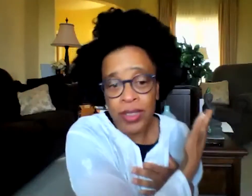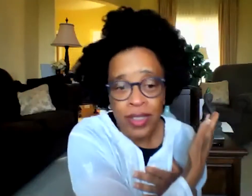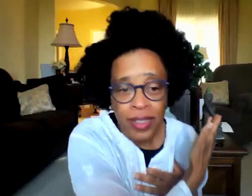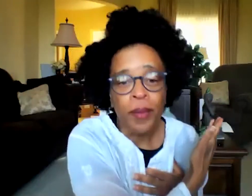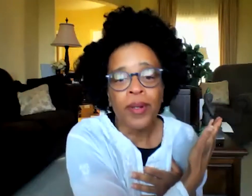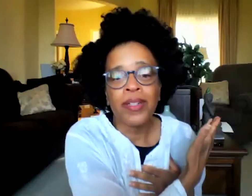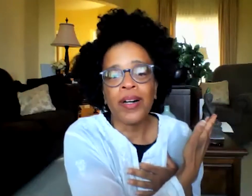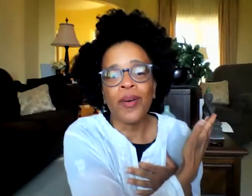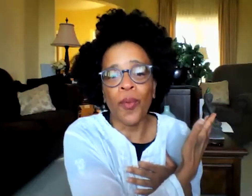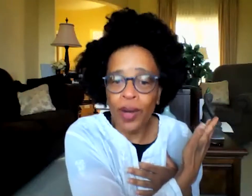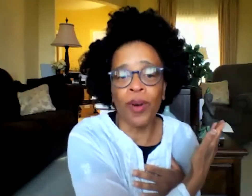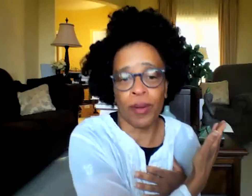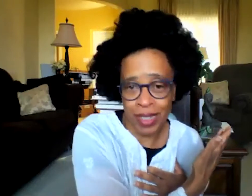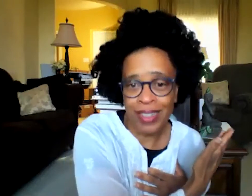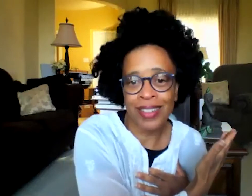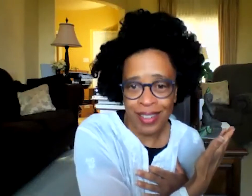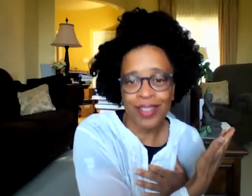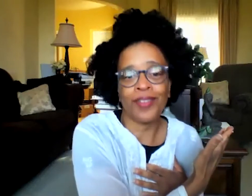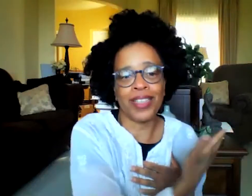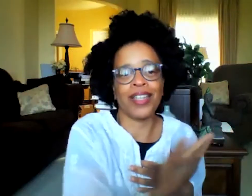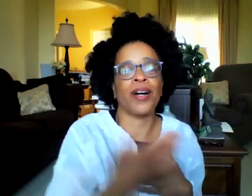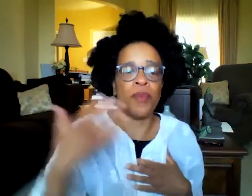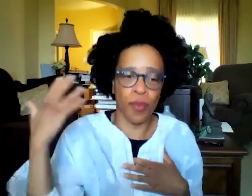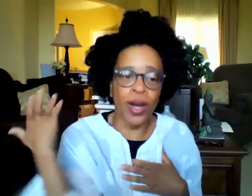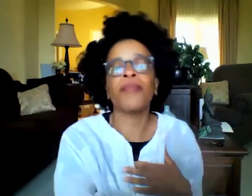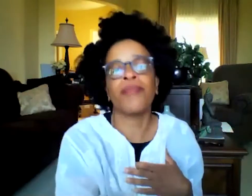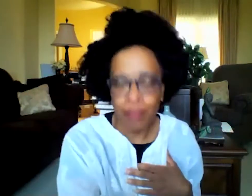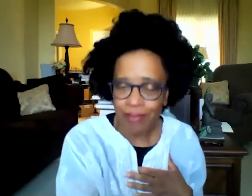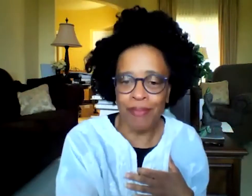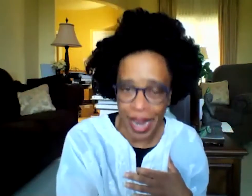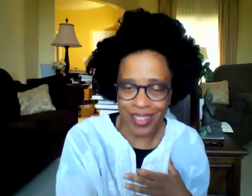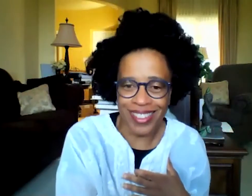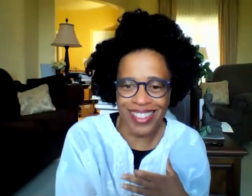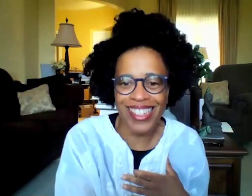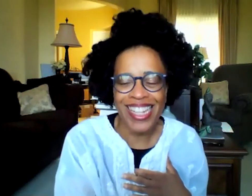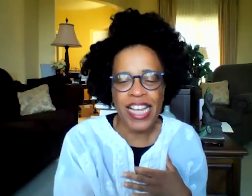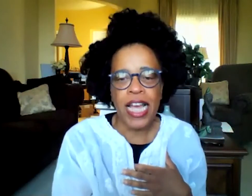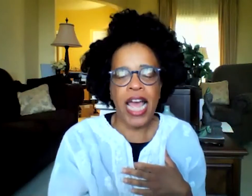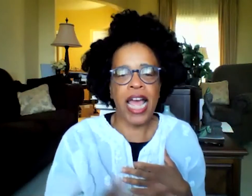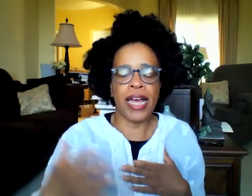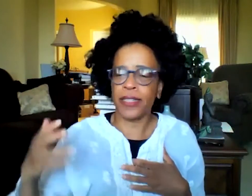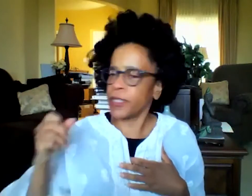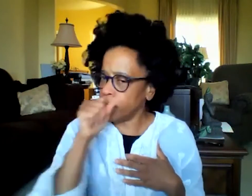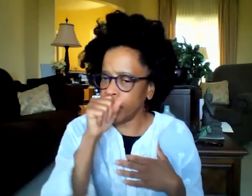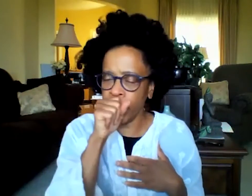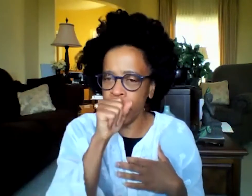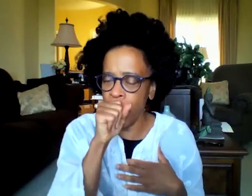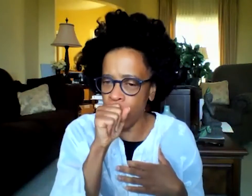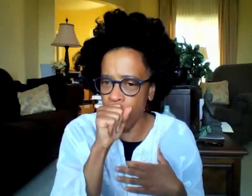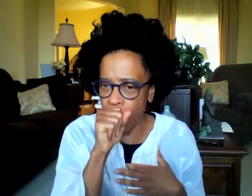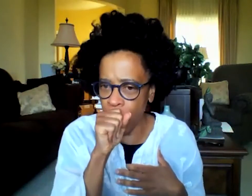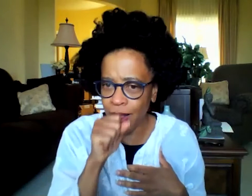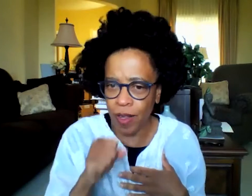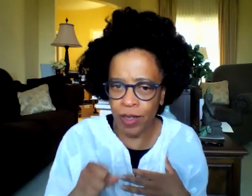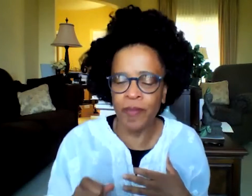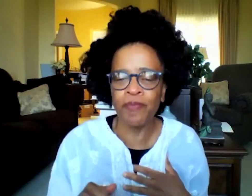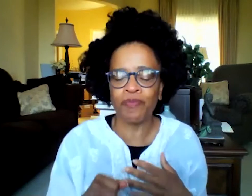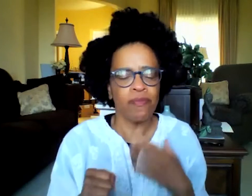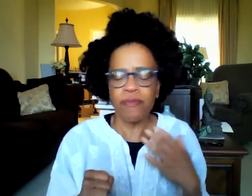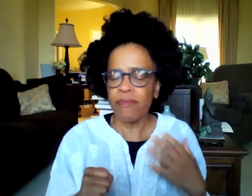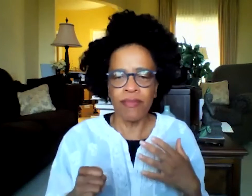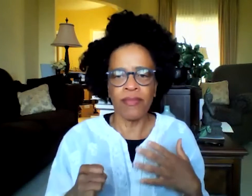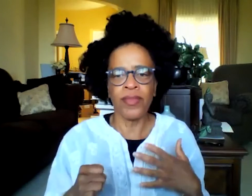through. One woman with the help of one man. And